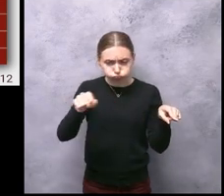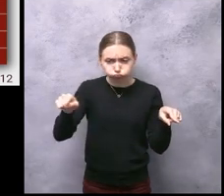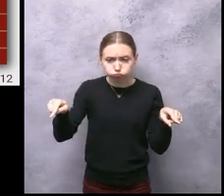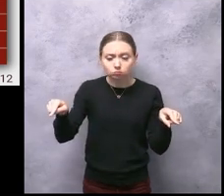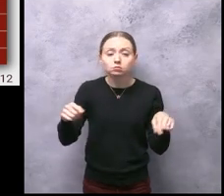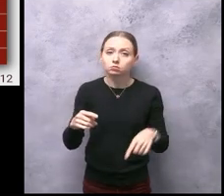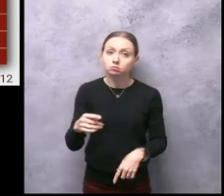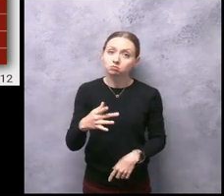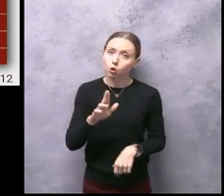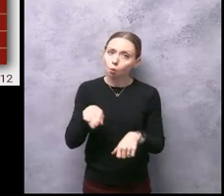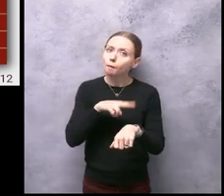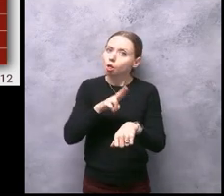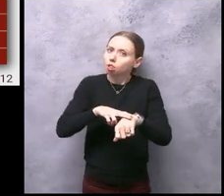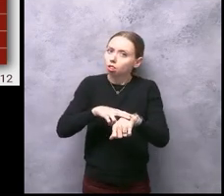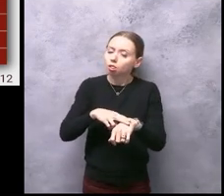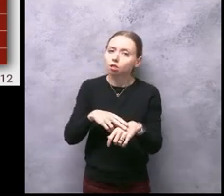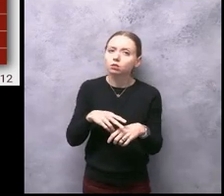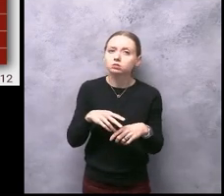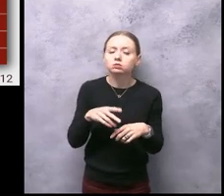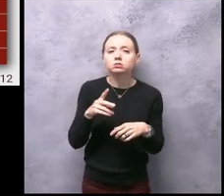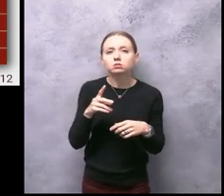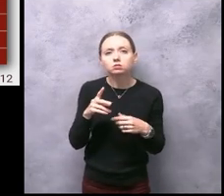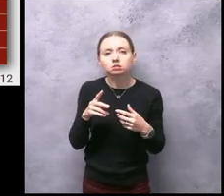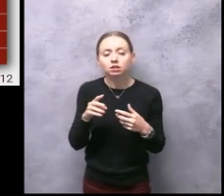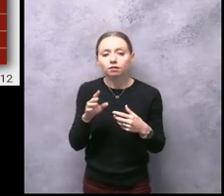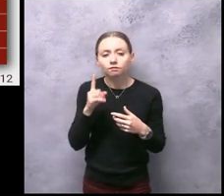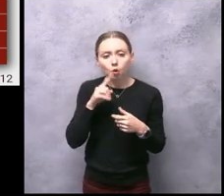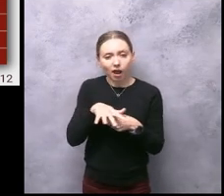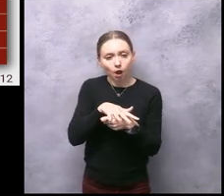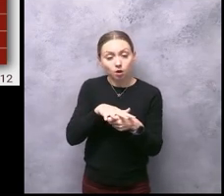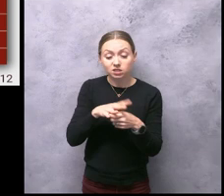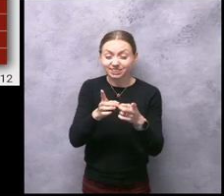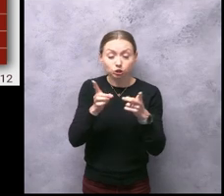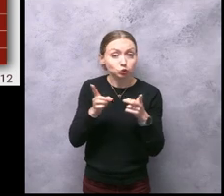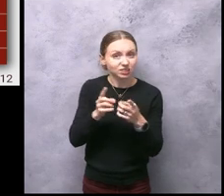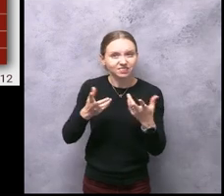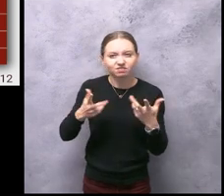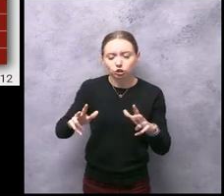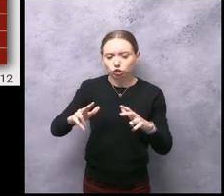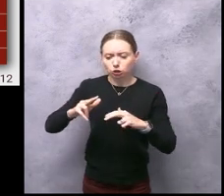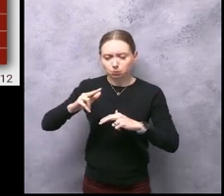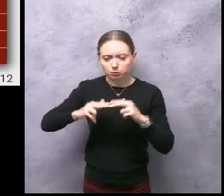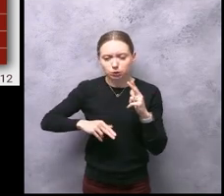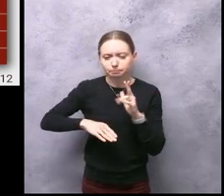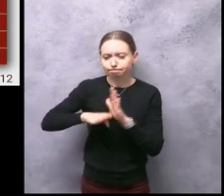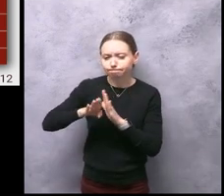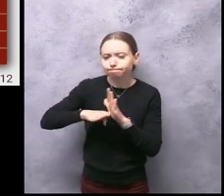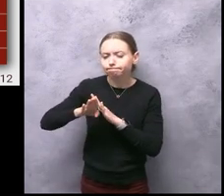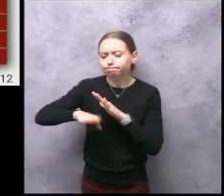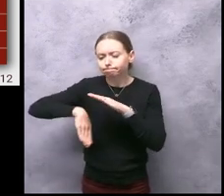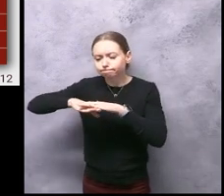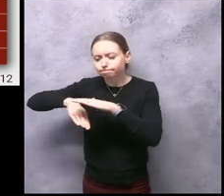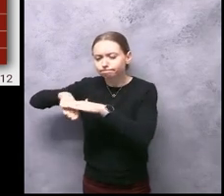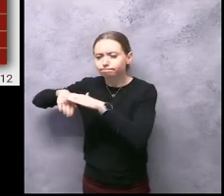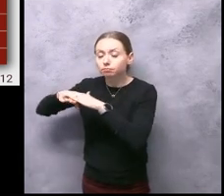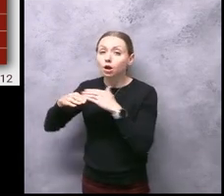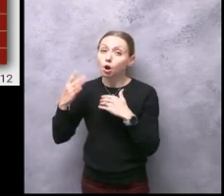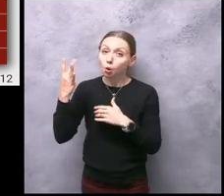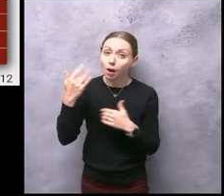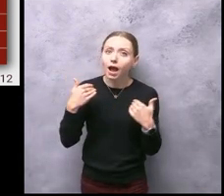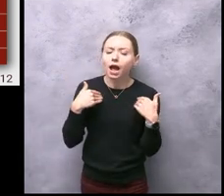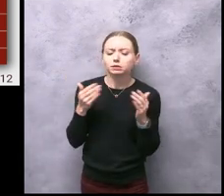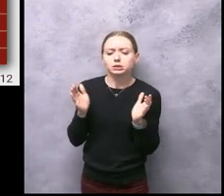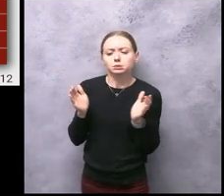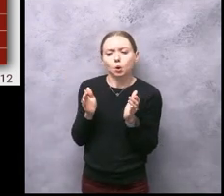of established and building out districts because there are small parcels of land that can be